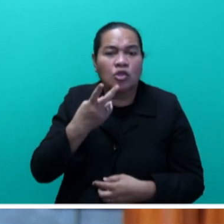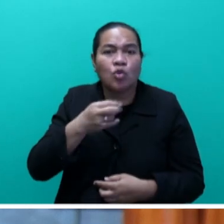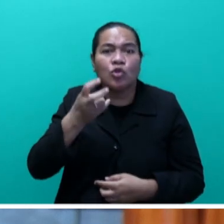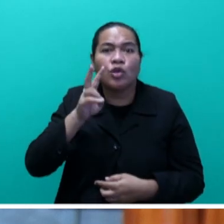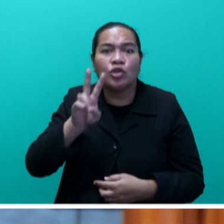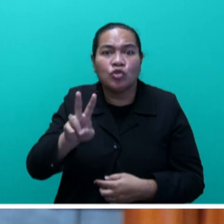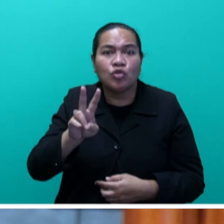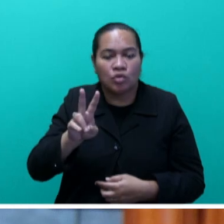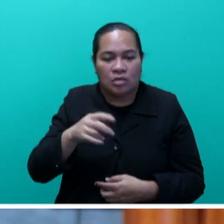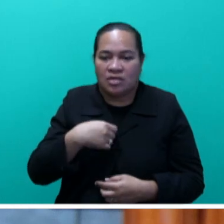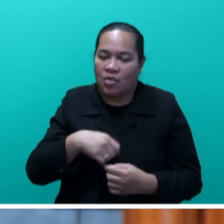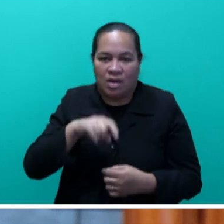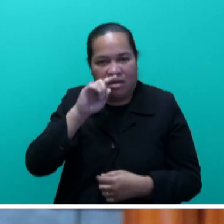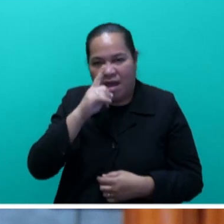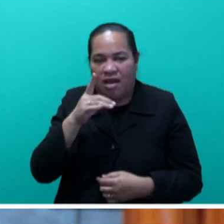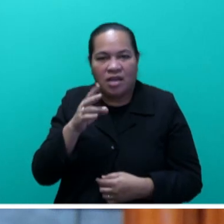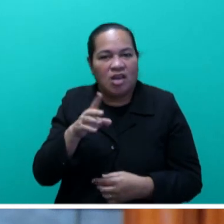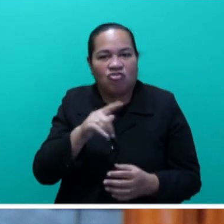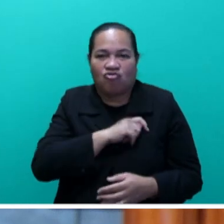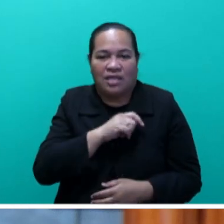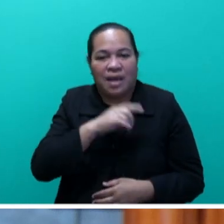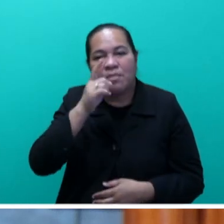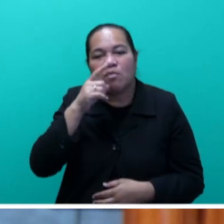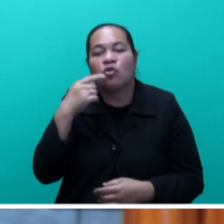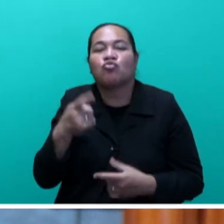no longer trust the people who ruled us.